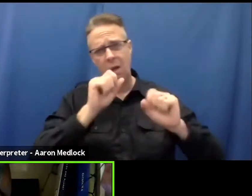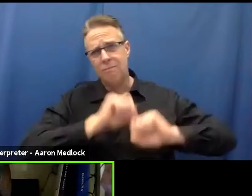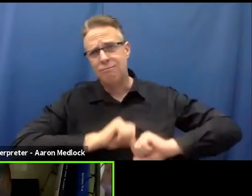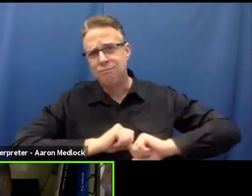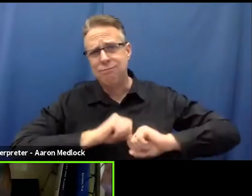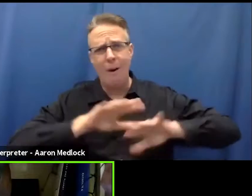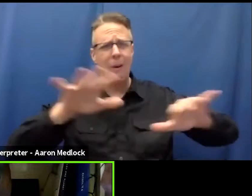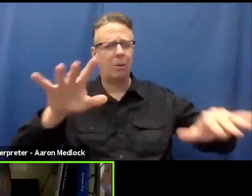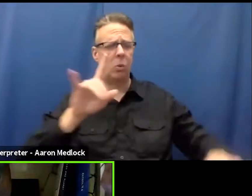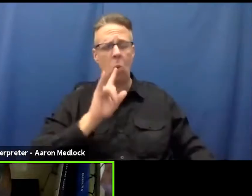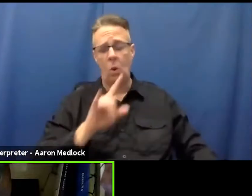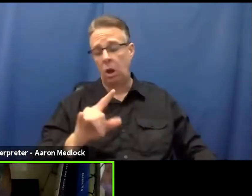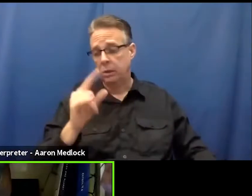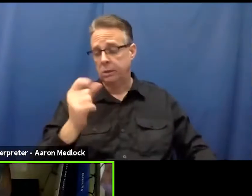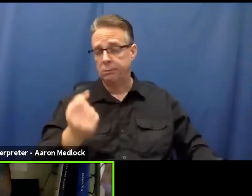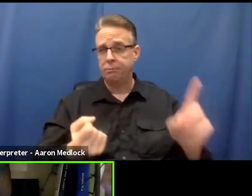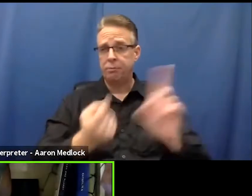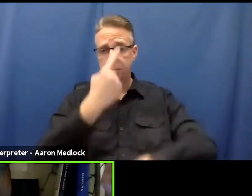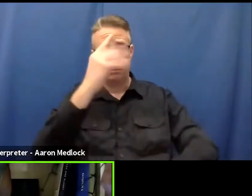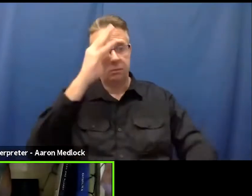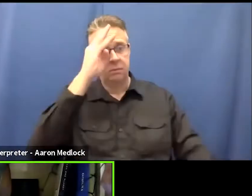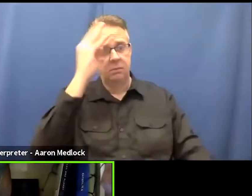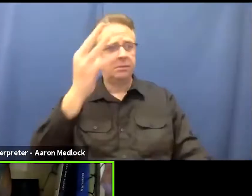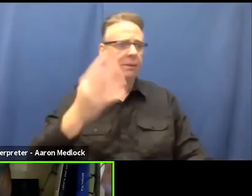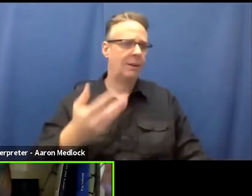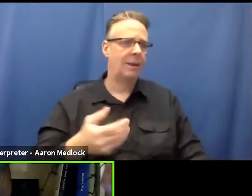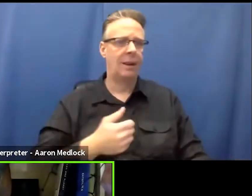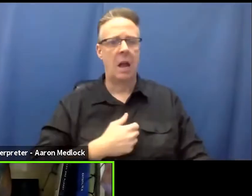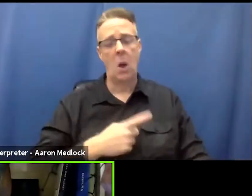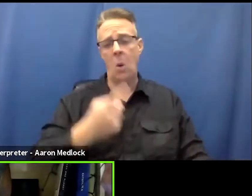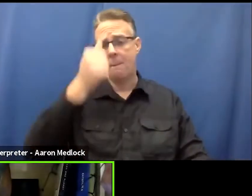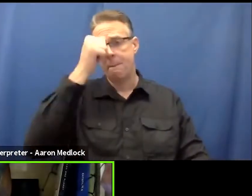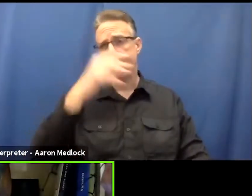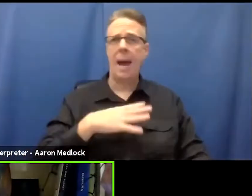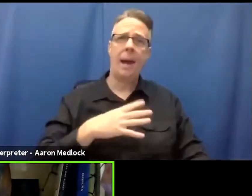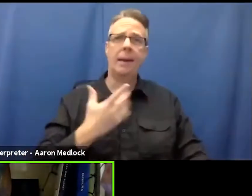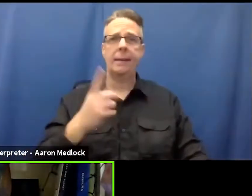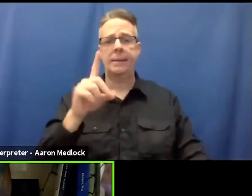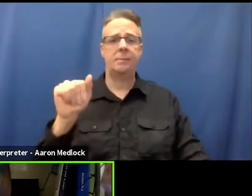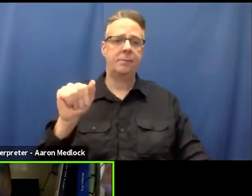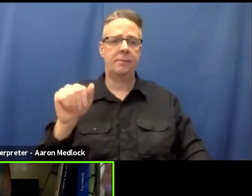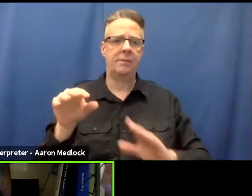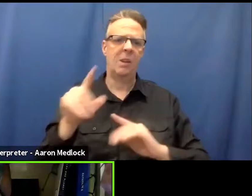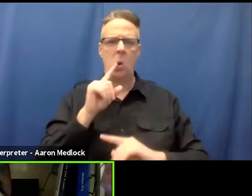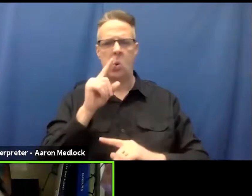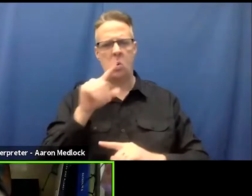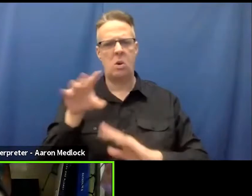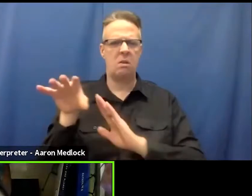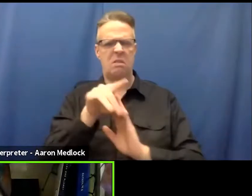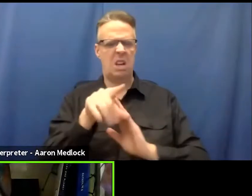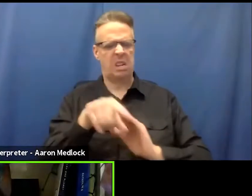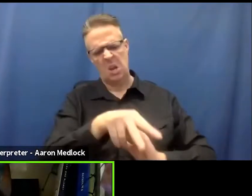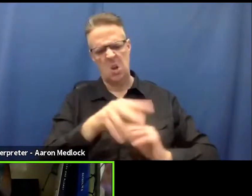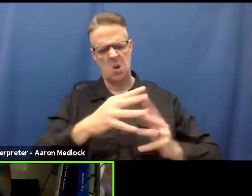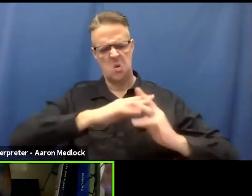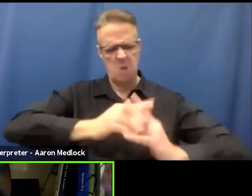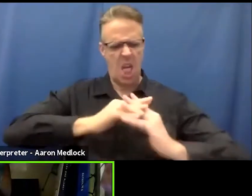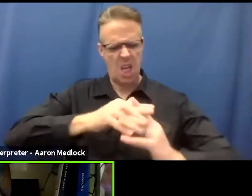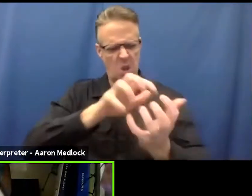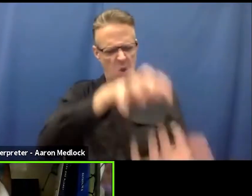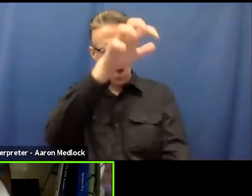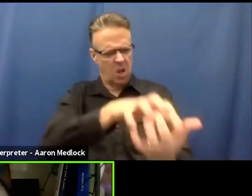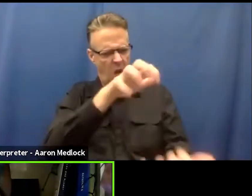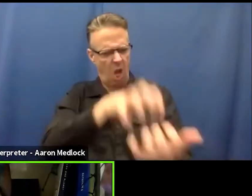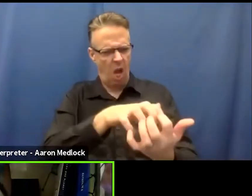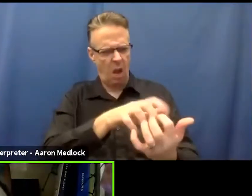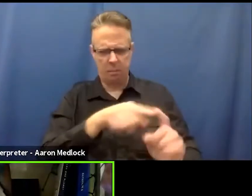ridiculous things like, man on disability benefits is filmed wrestling a crocodile, but is